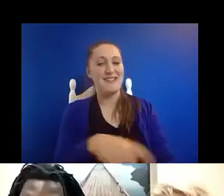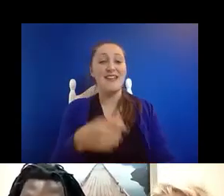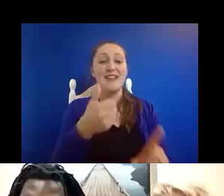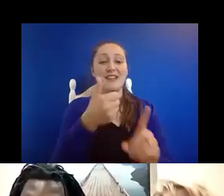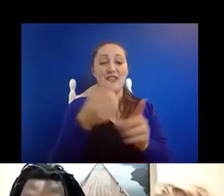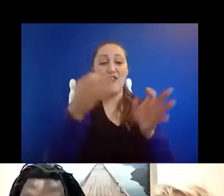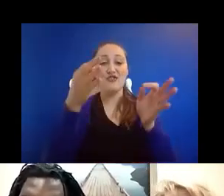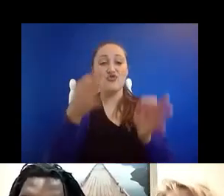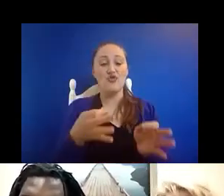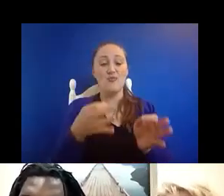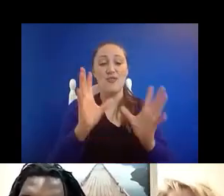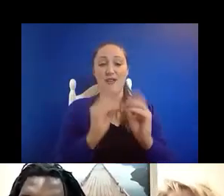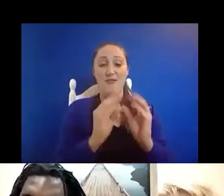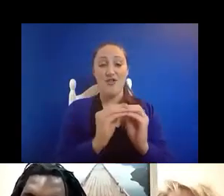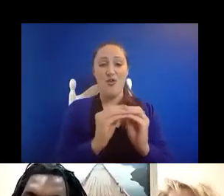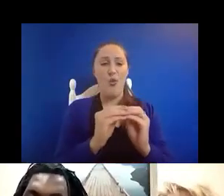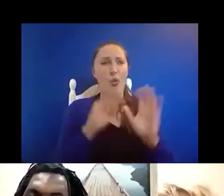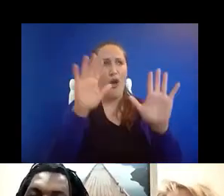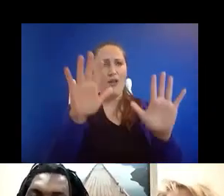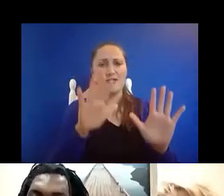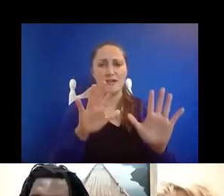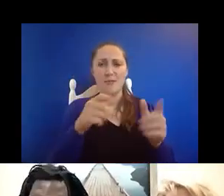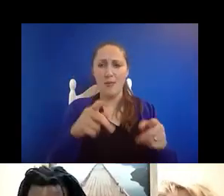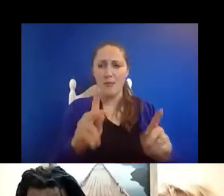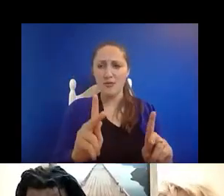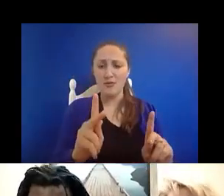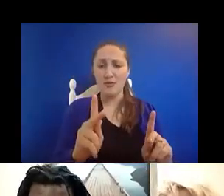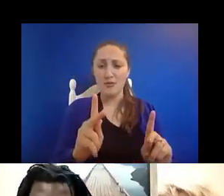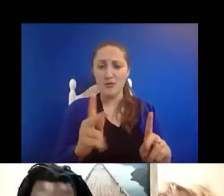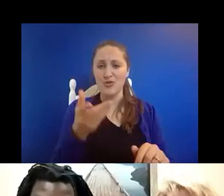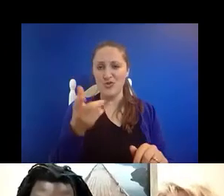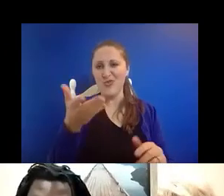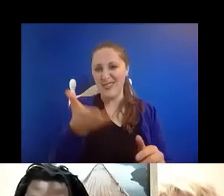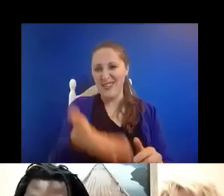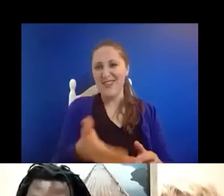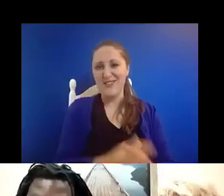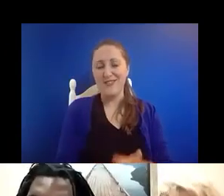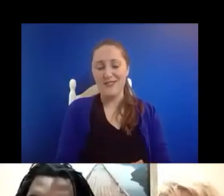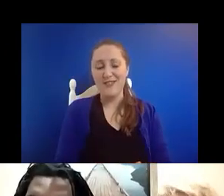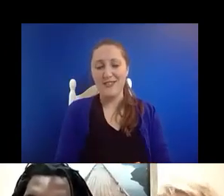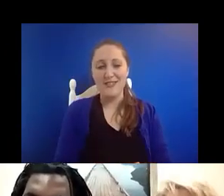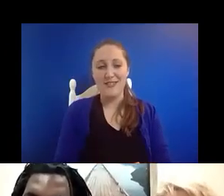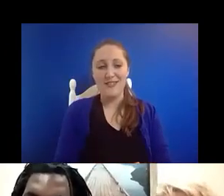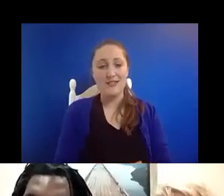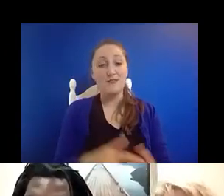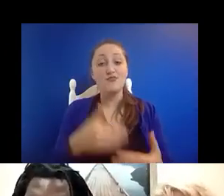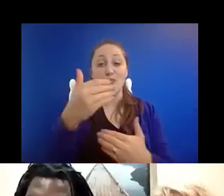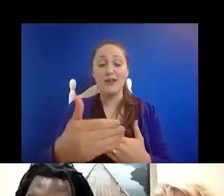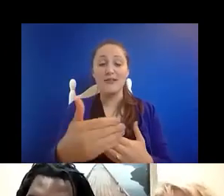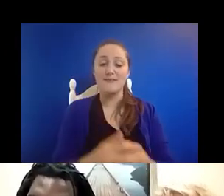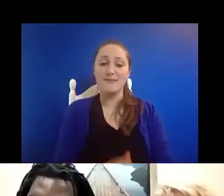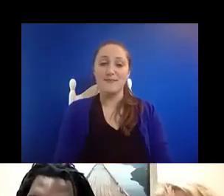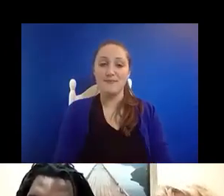Self-Determination Conference. What a great opportunity to have you there. Thank you. Next slide.